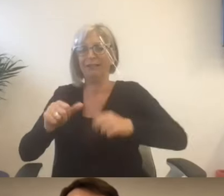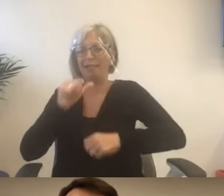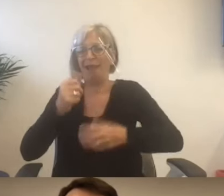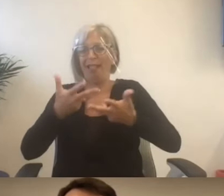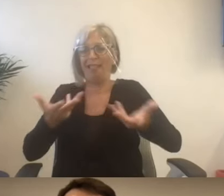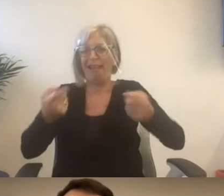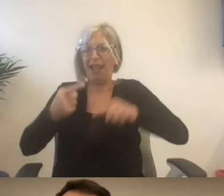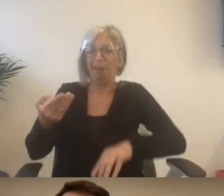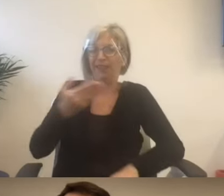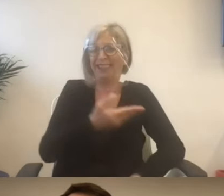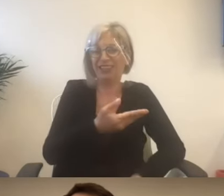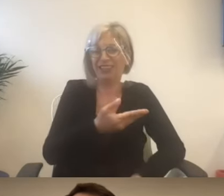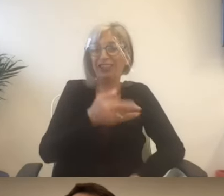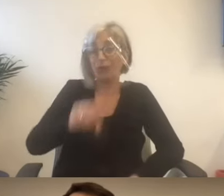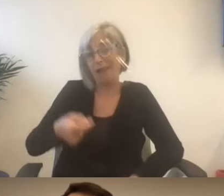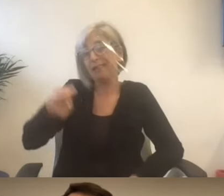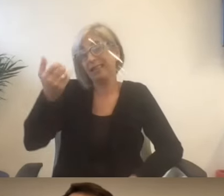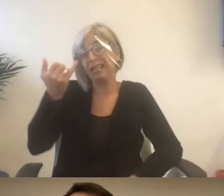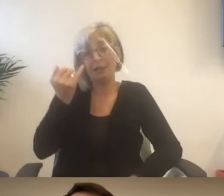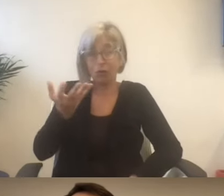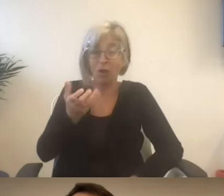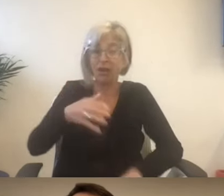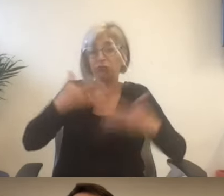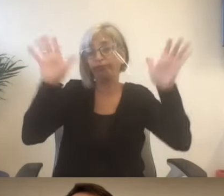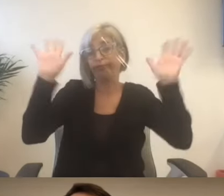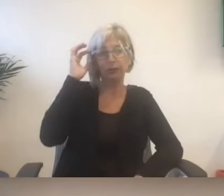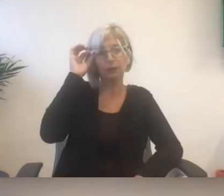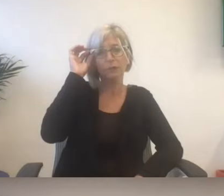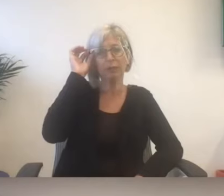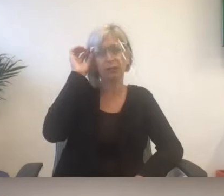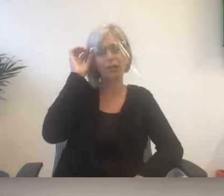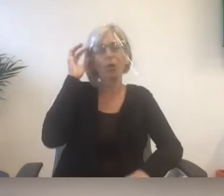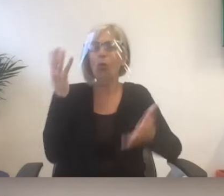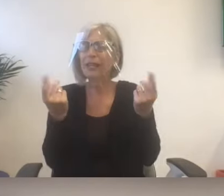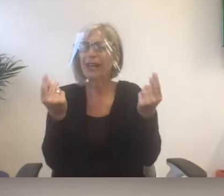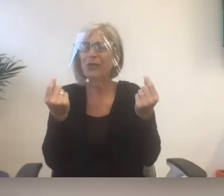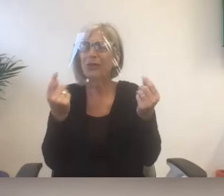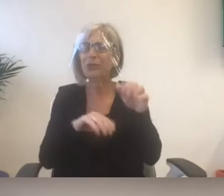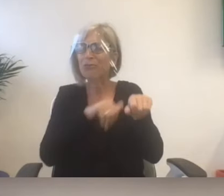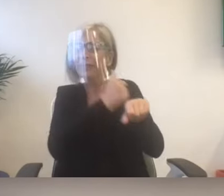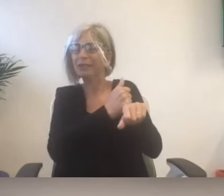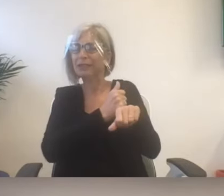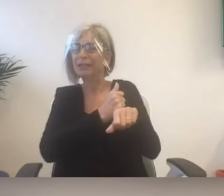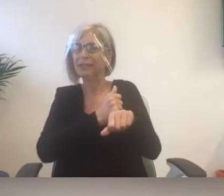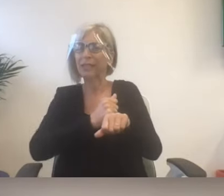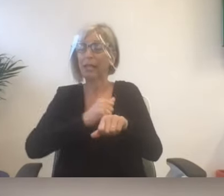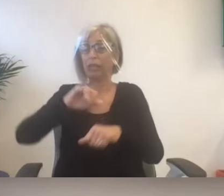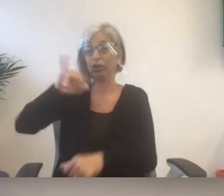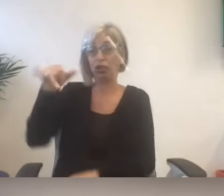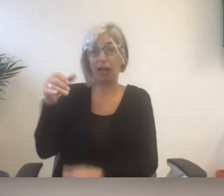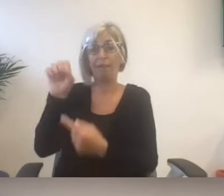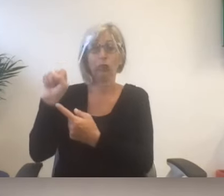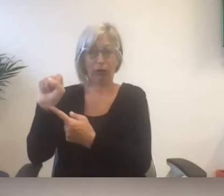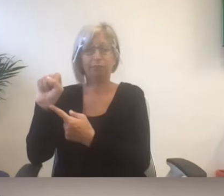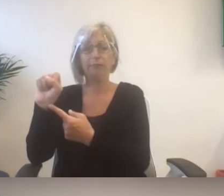going on there at that event. We can delete it and boom, it's gone. What went into it? I wrote most of it in JavaScript,